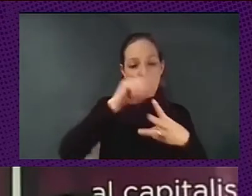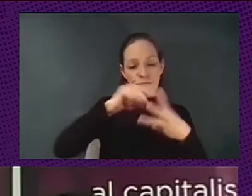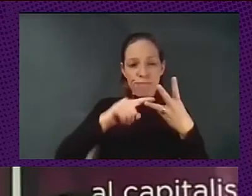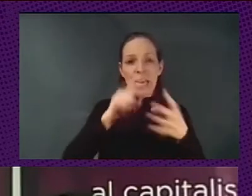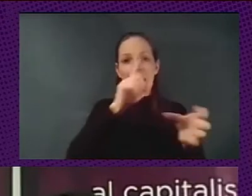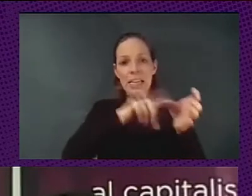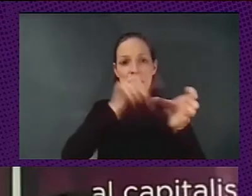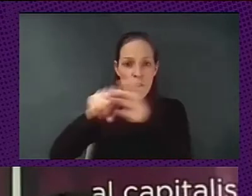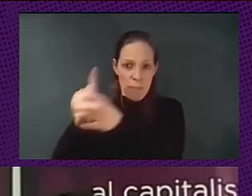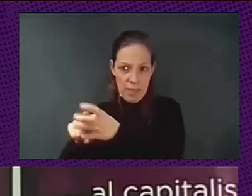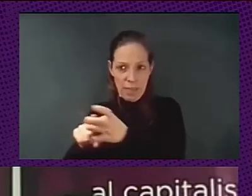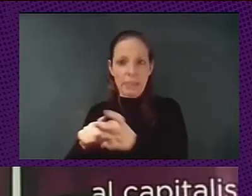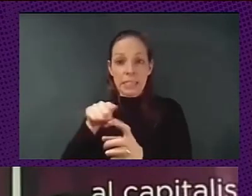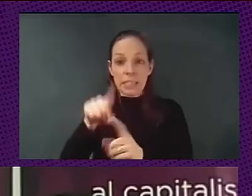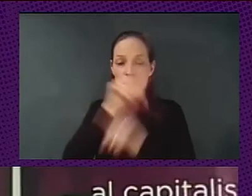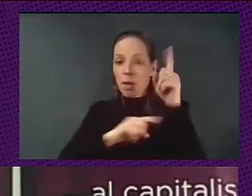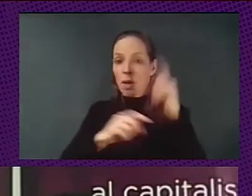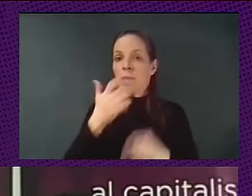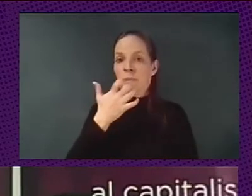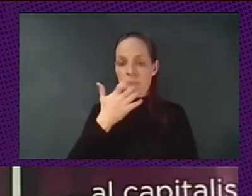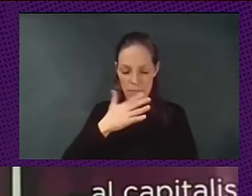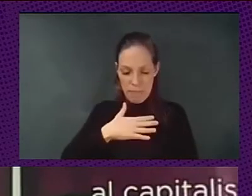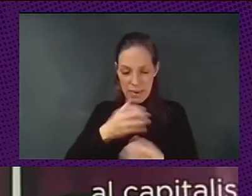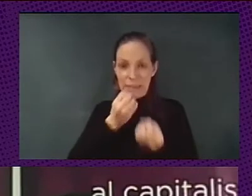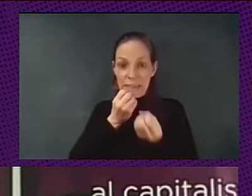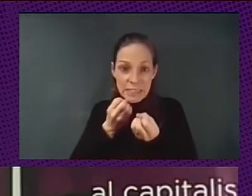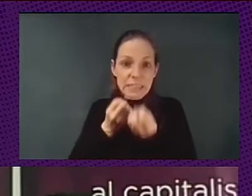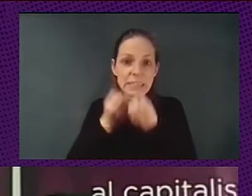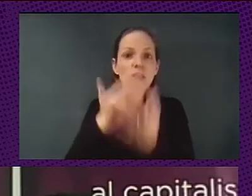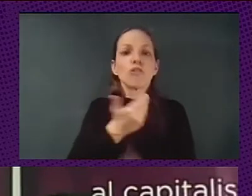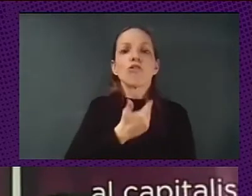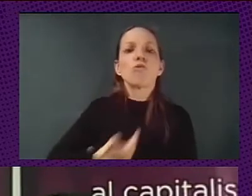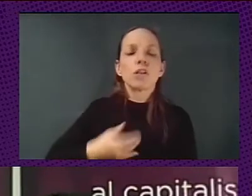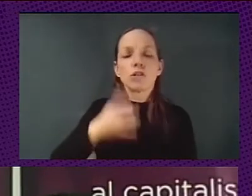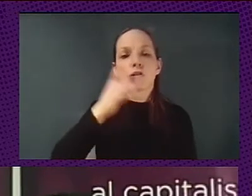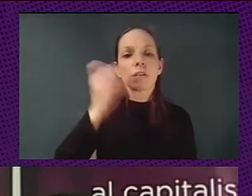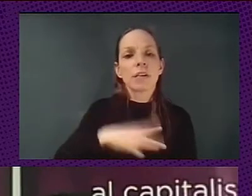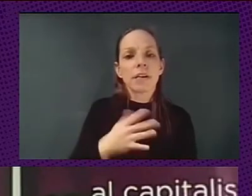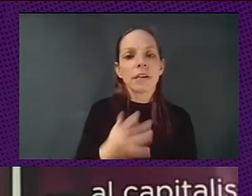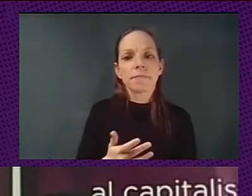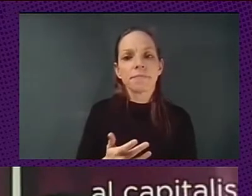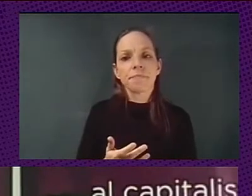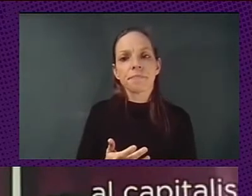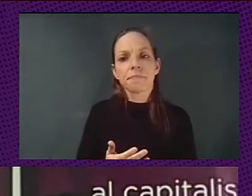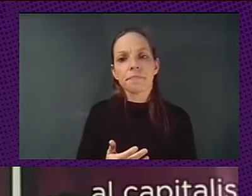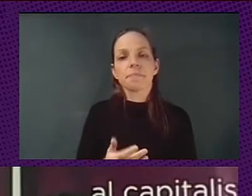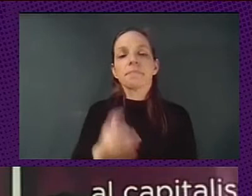was wondering your thoughts on data commons, data ownership, data dividend. What is the alternative to the model we have,